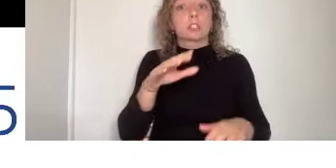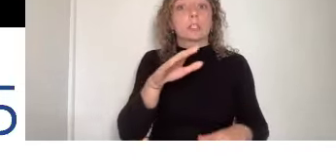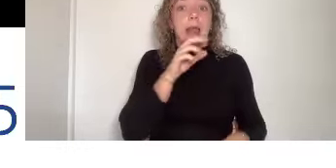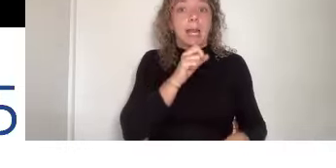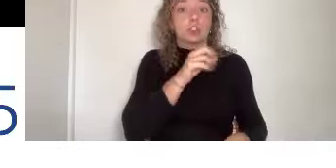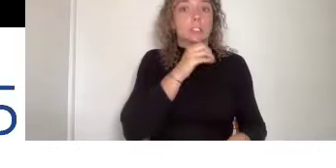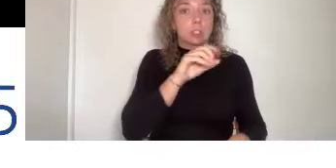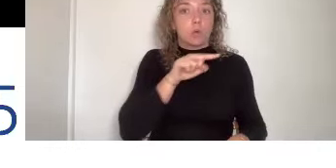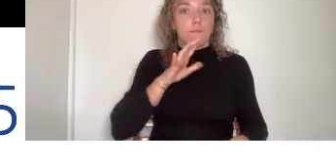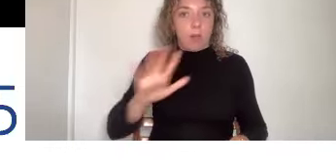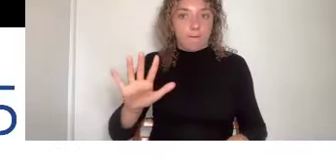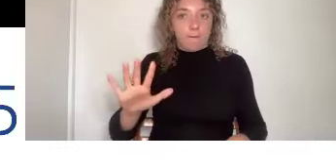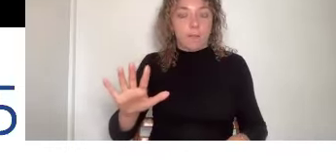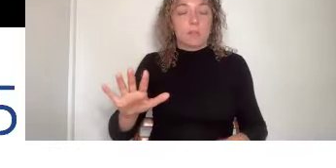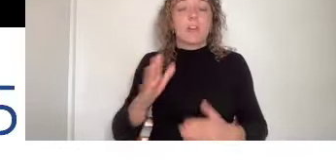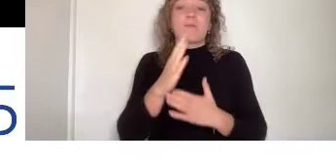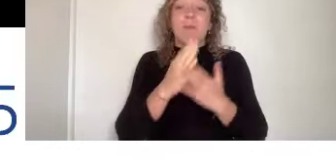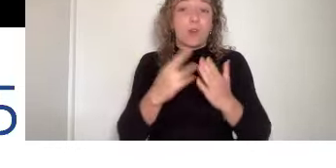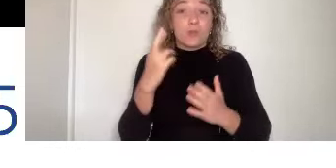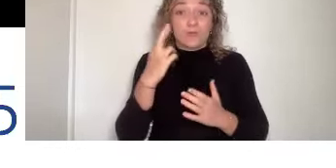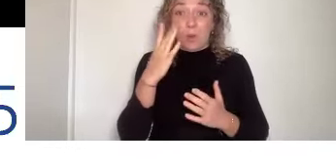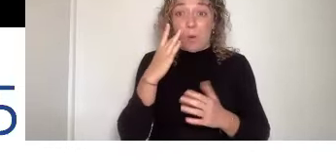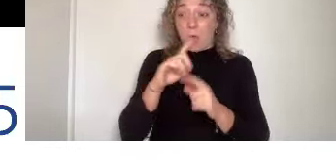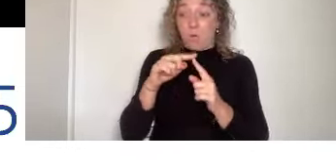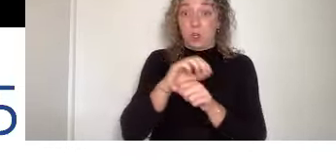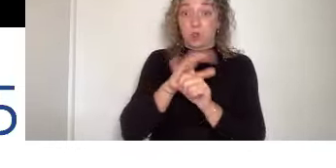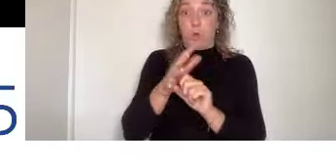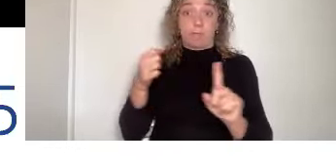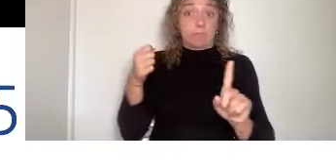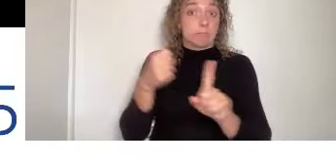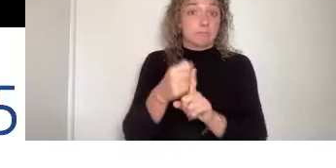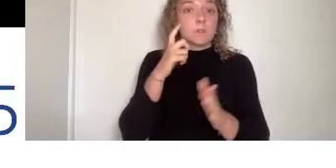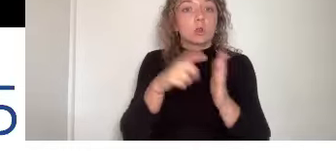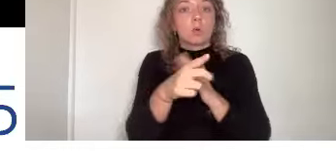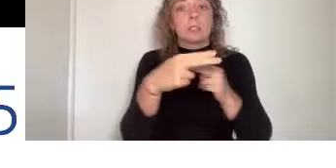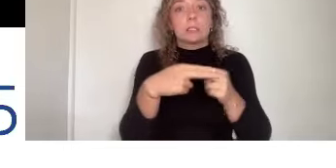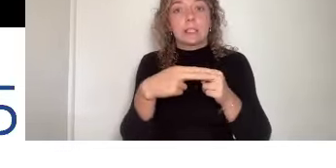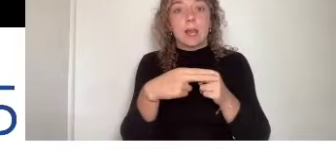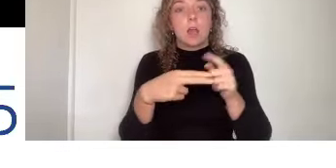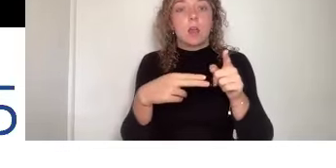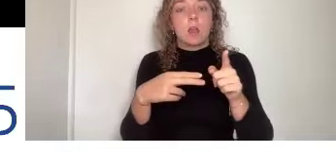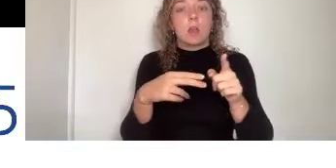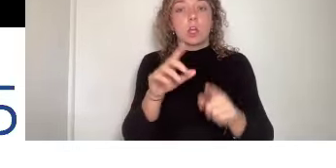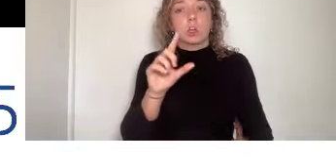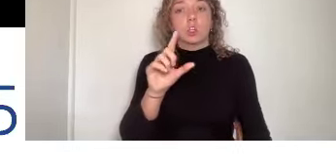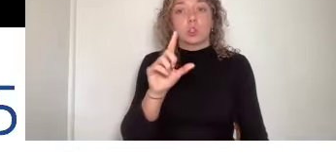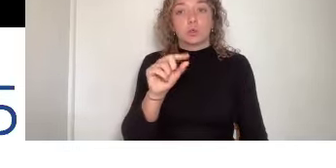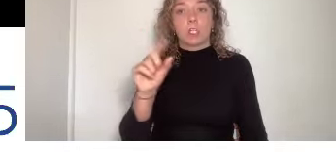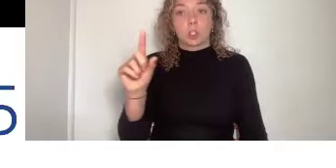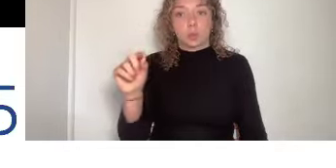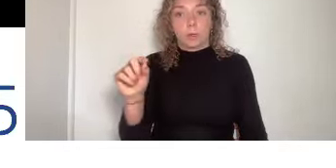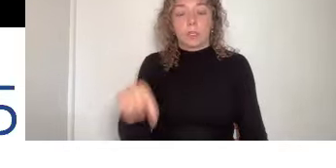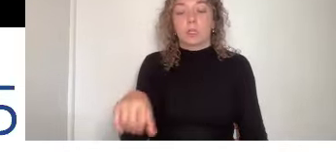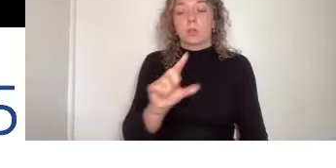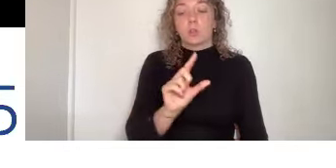5. Part of the reason is when COVID hit, and so you'll notice on this slide in 2020,